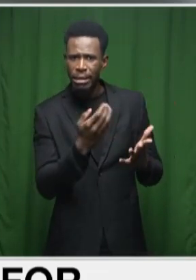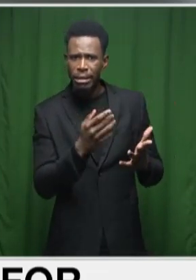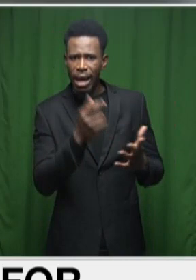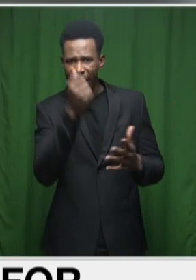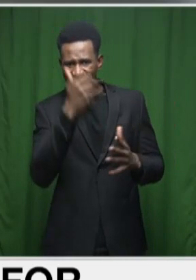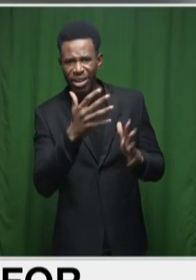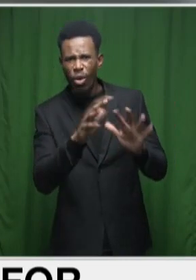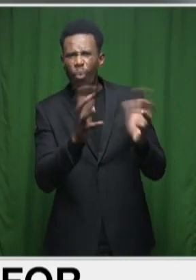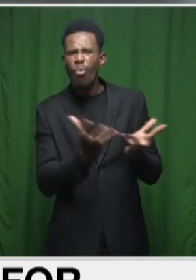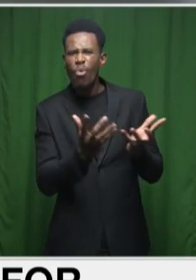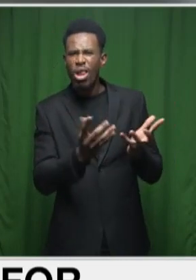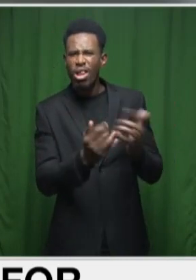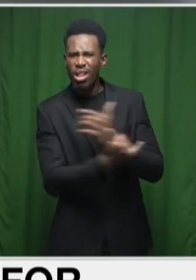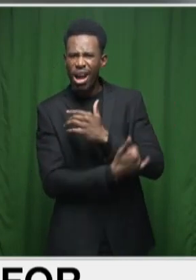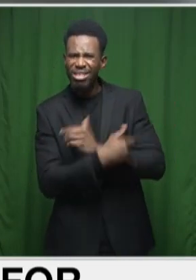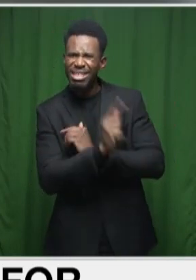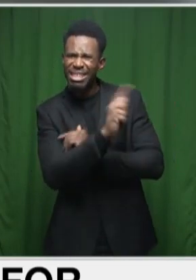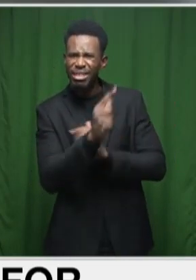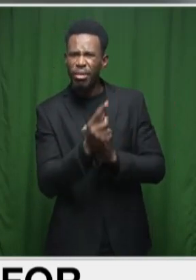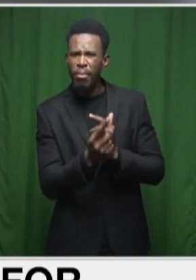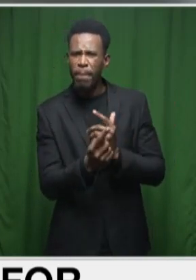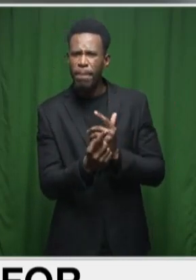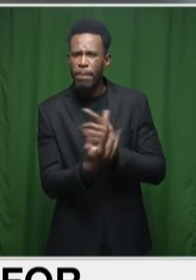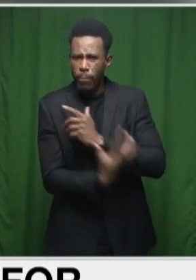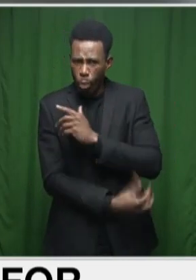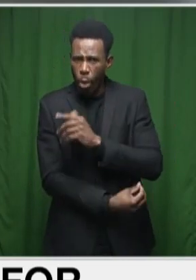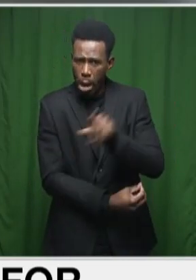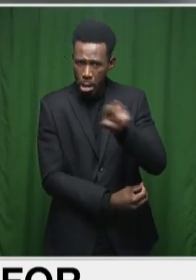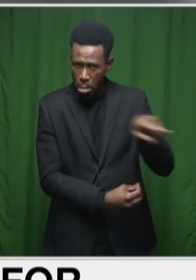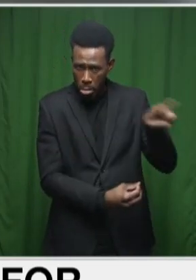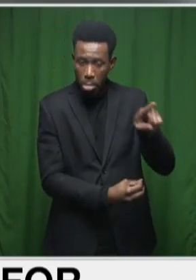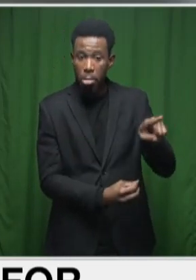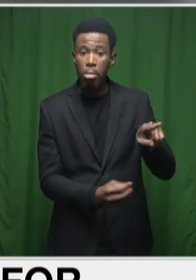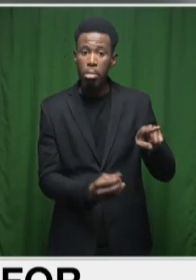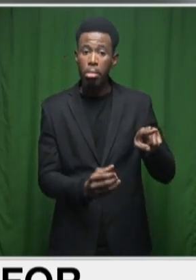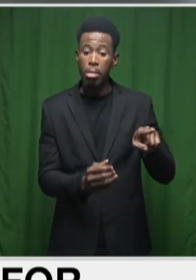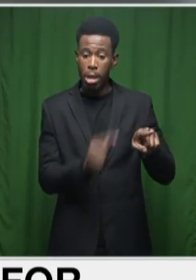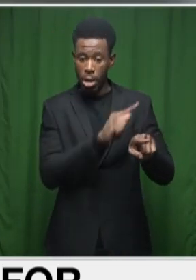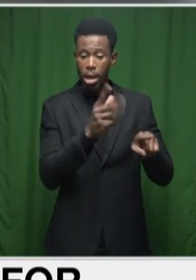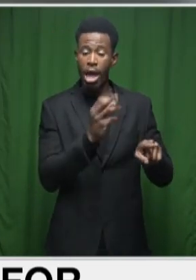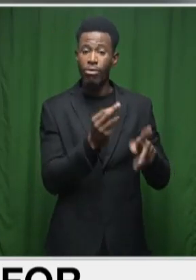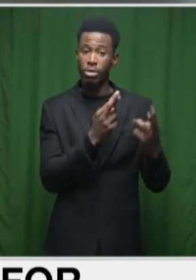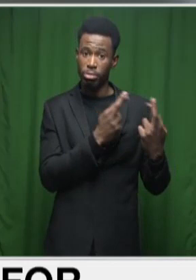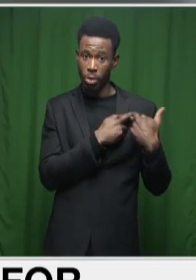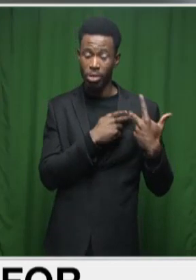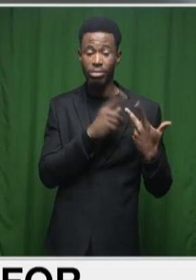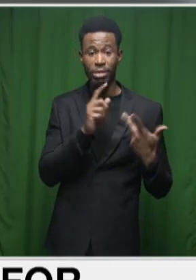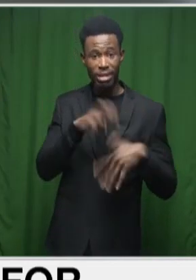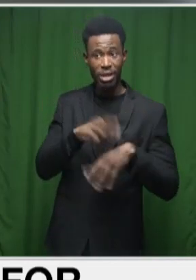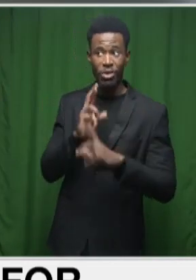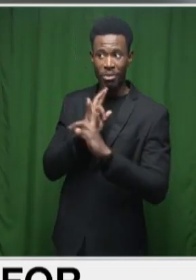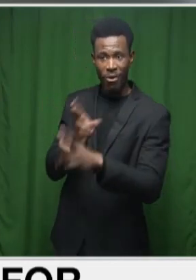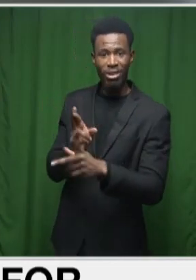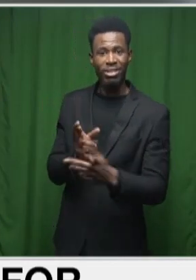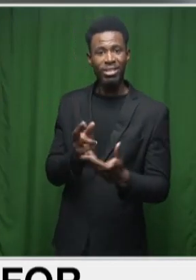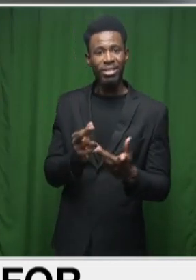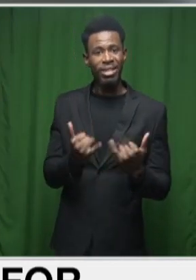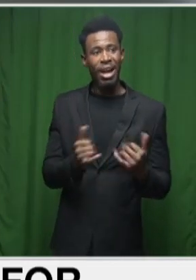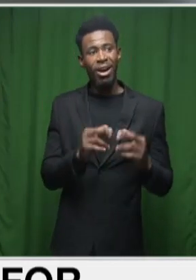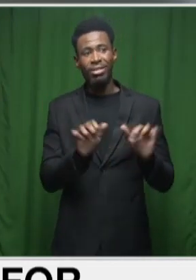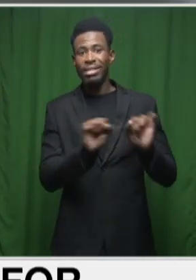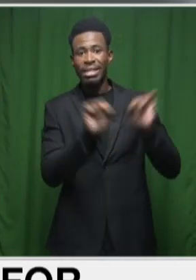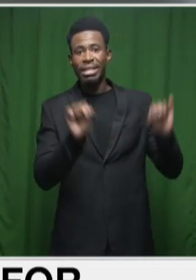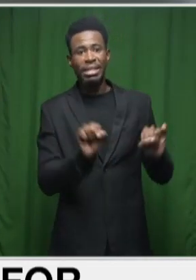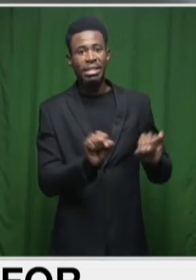that, for example, developing countries should have a certain, responsibility. So as much as we have been,